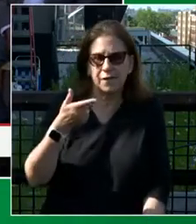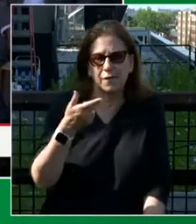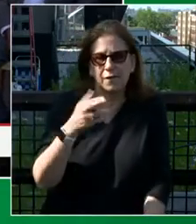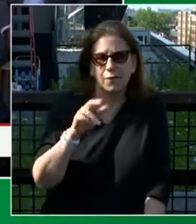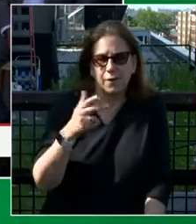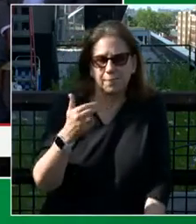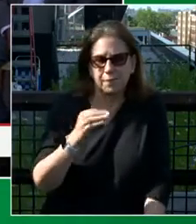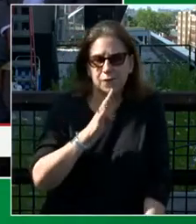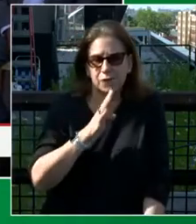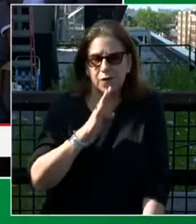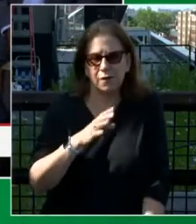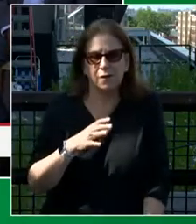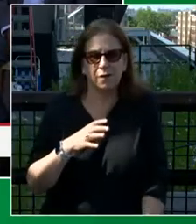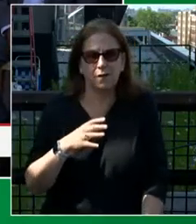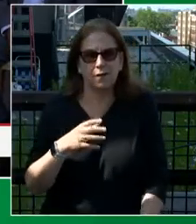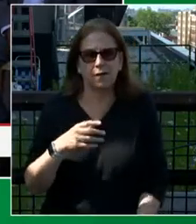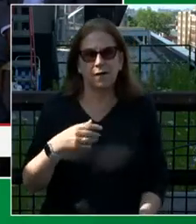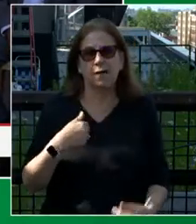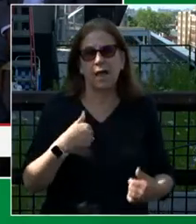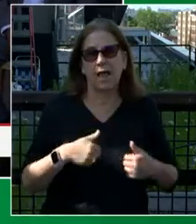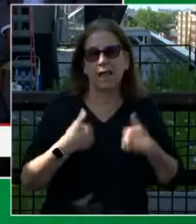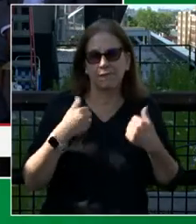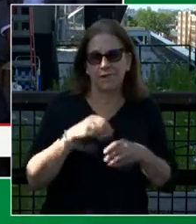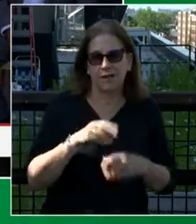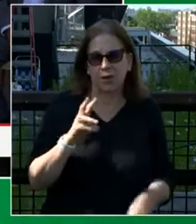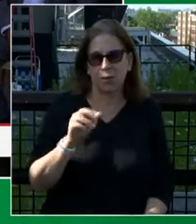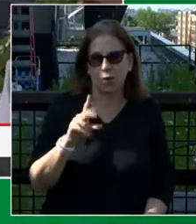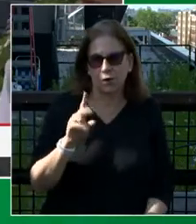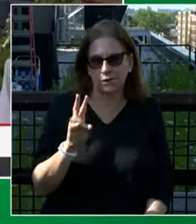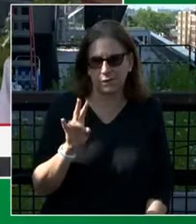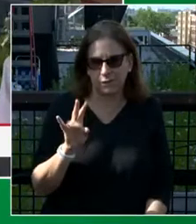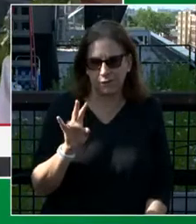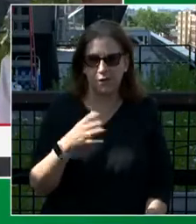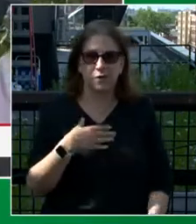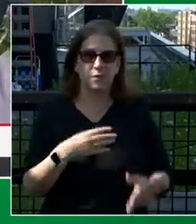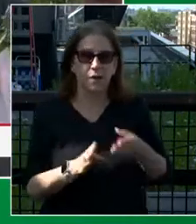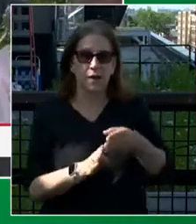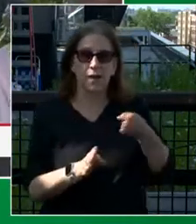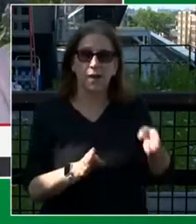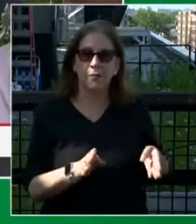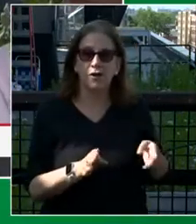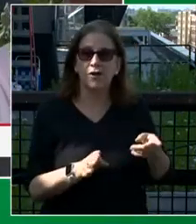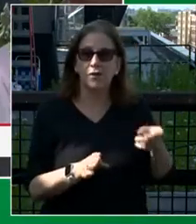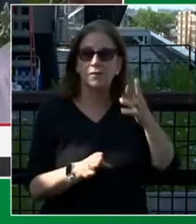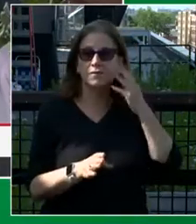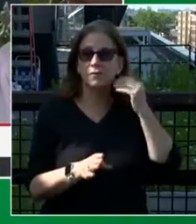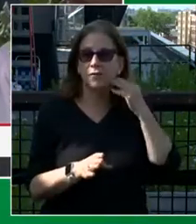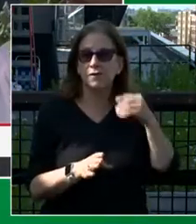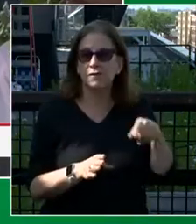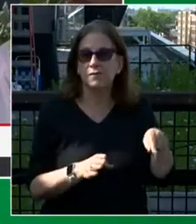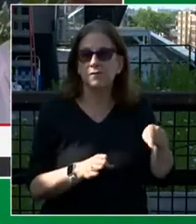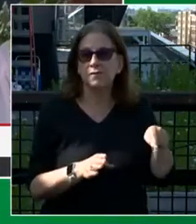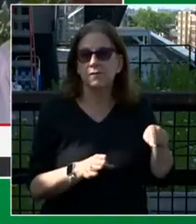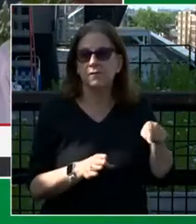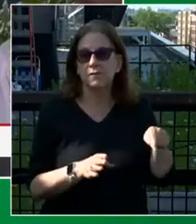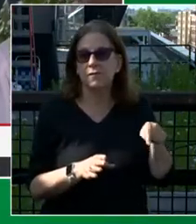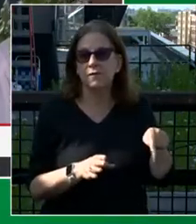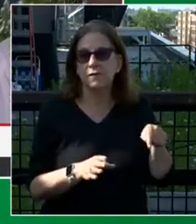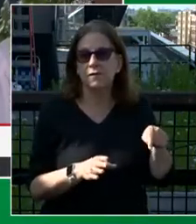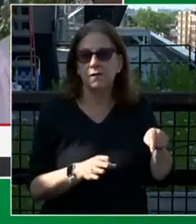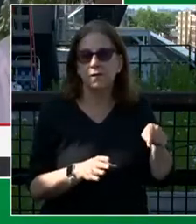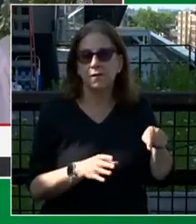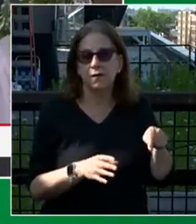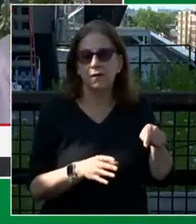and my neighbors are experiencing the pandemic, I would say, very differently than my colleagues downtown. And so